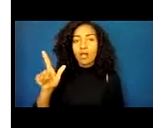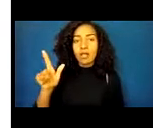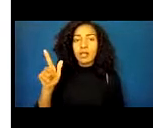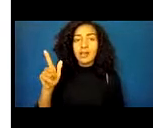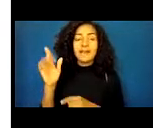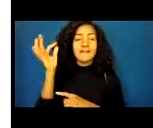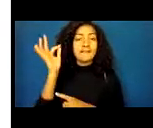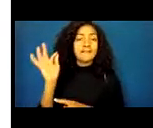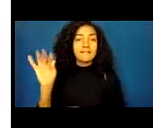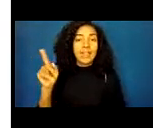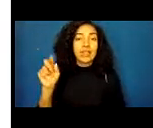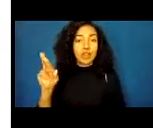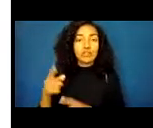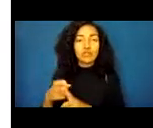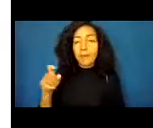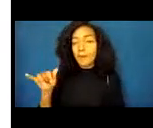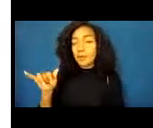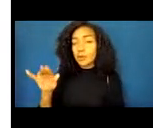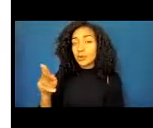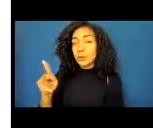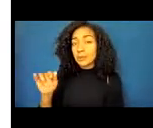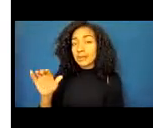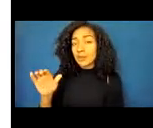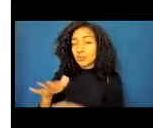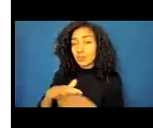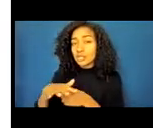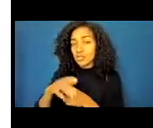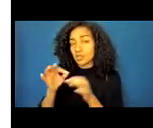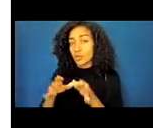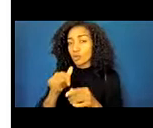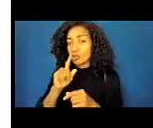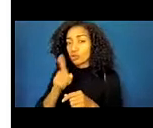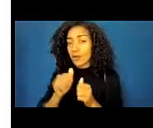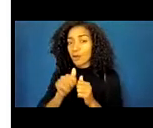is further out from our areas.